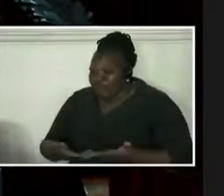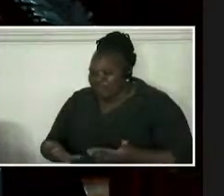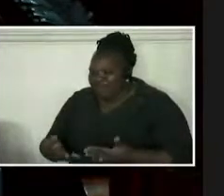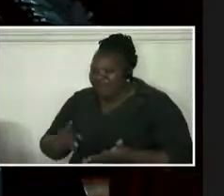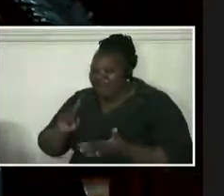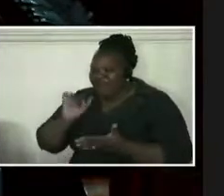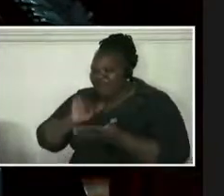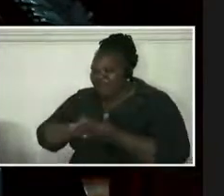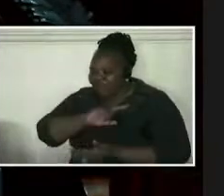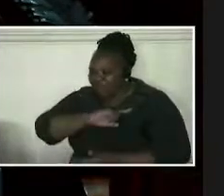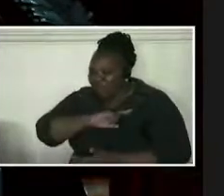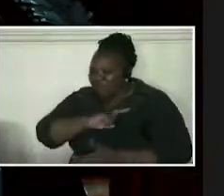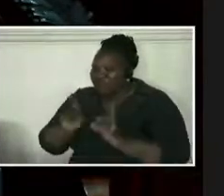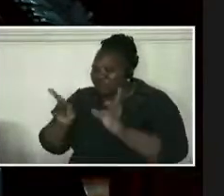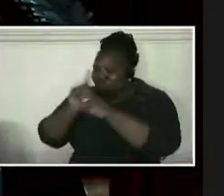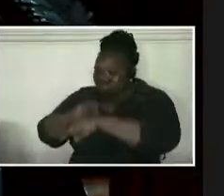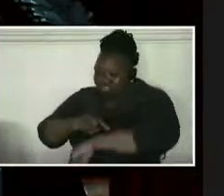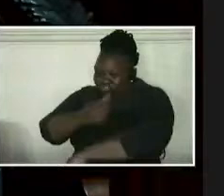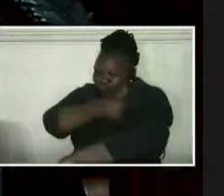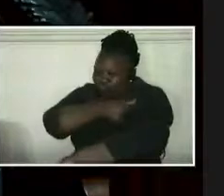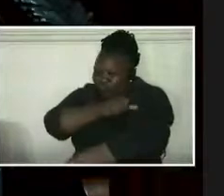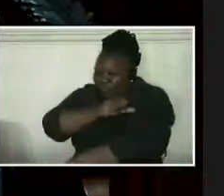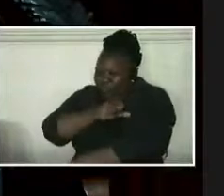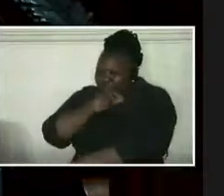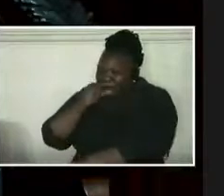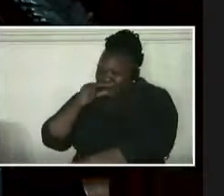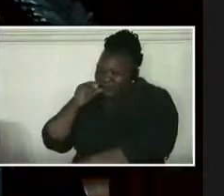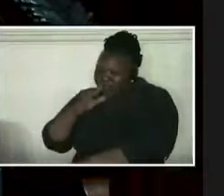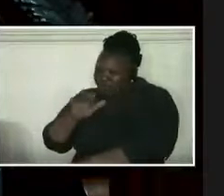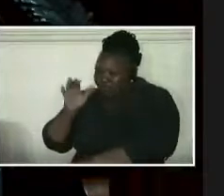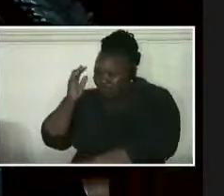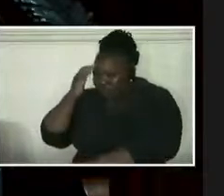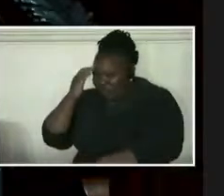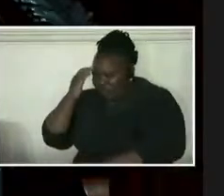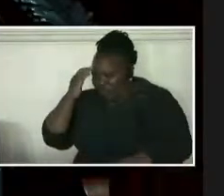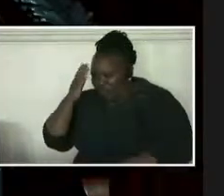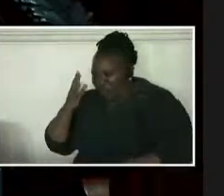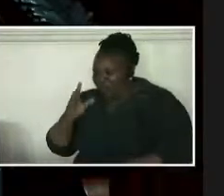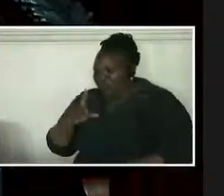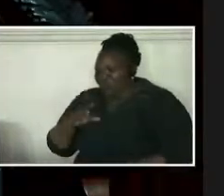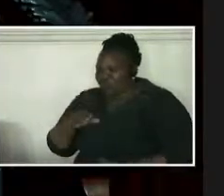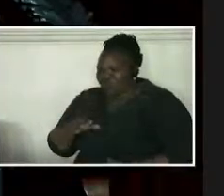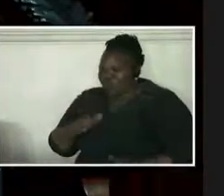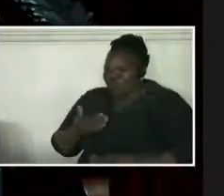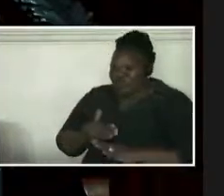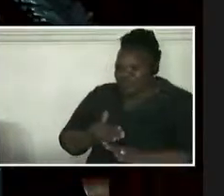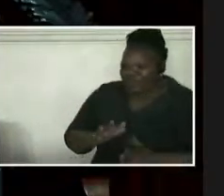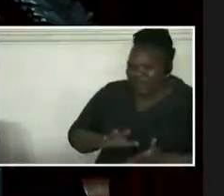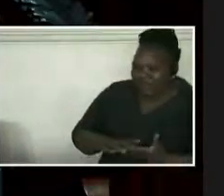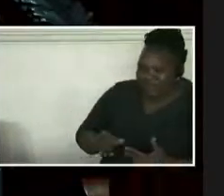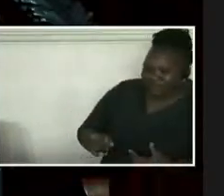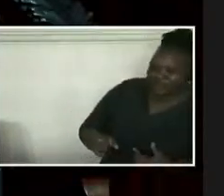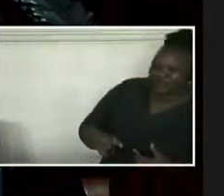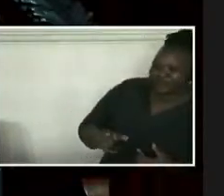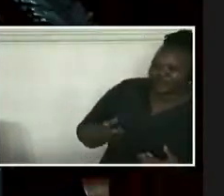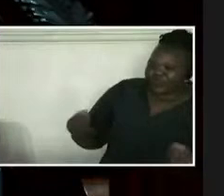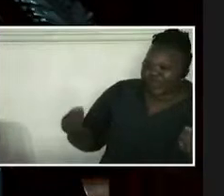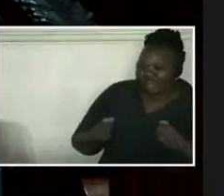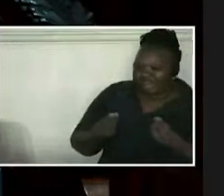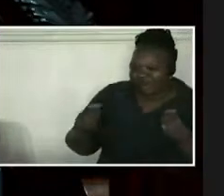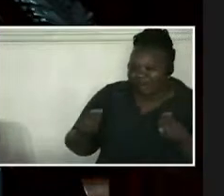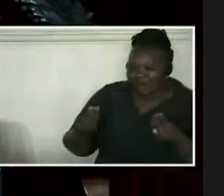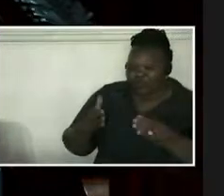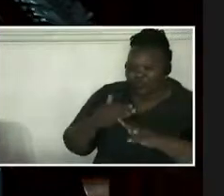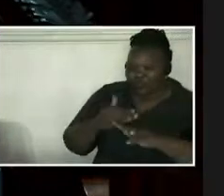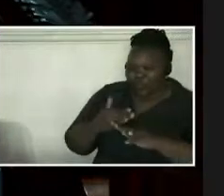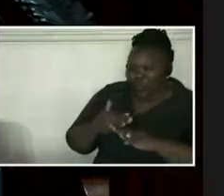incarcerated changes relatedness jefferson in his famous work the i took the